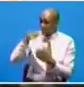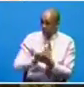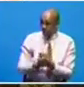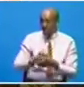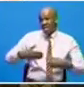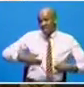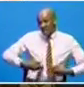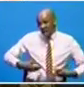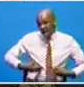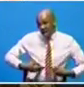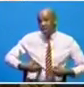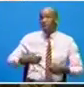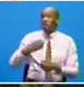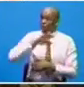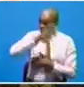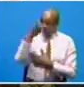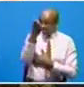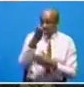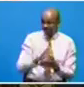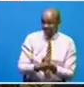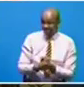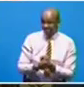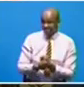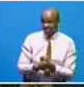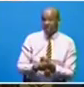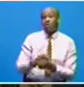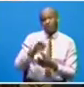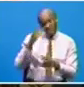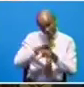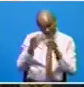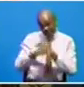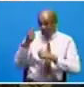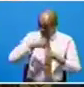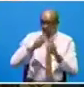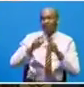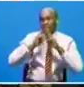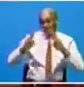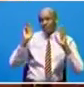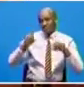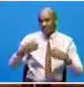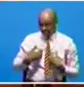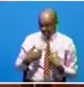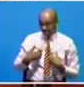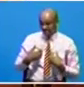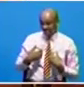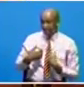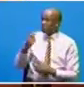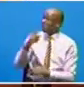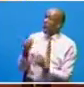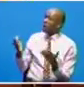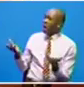young youths out there, you do your thing, but do it peacefully. Do it peacefully. Yes. All right. Do you like it? Does